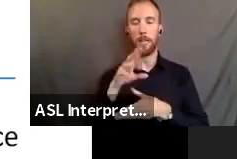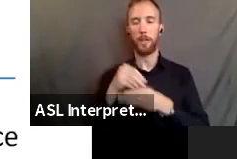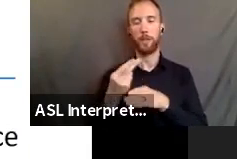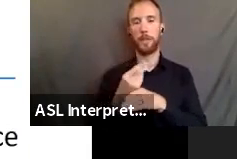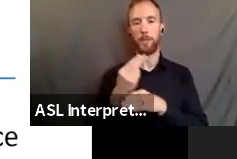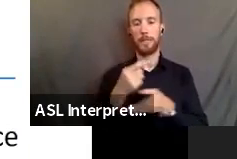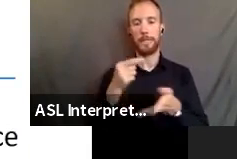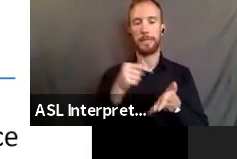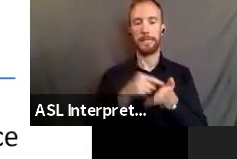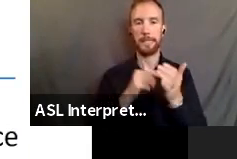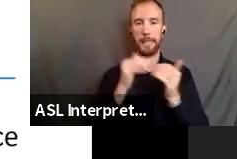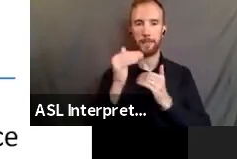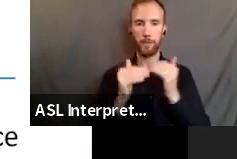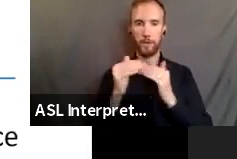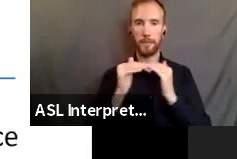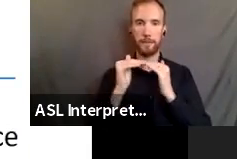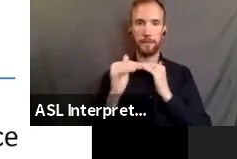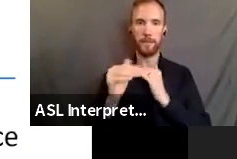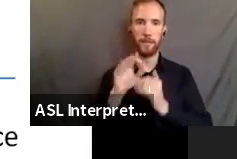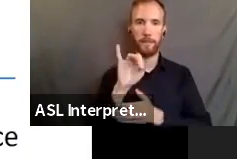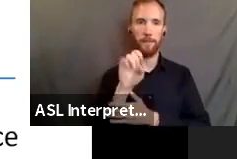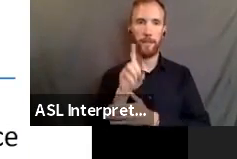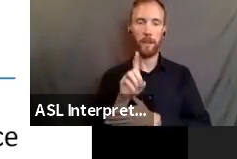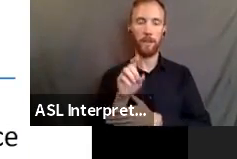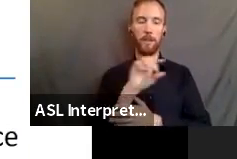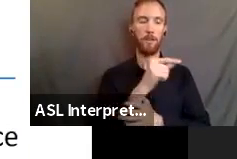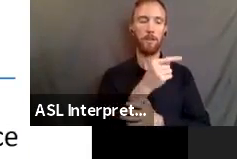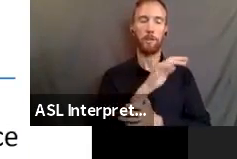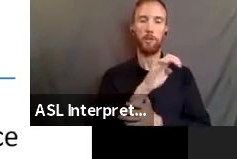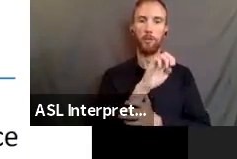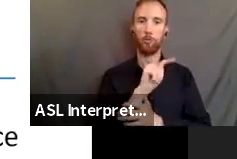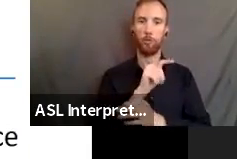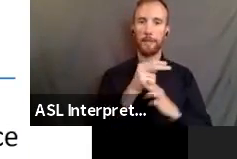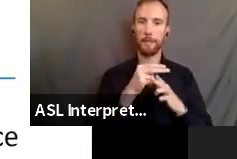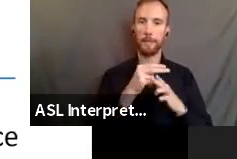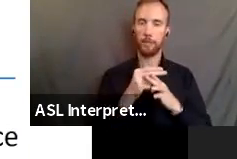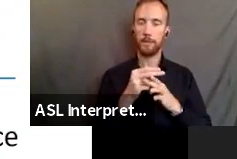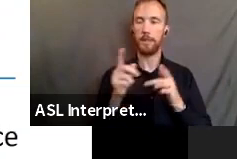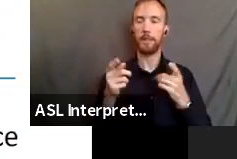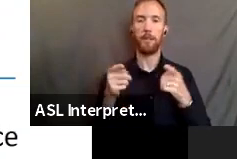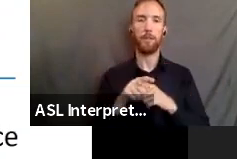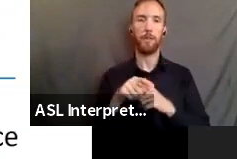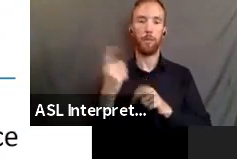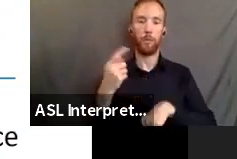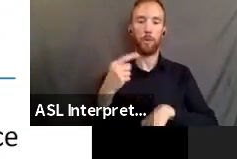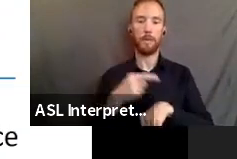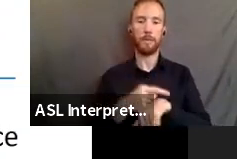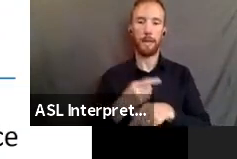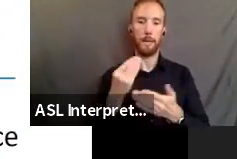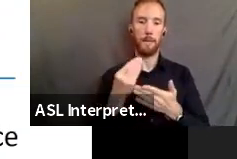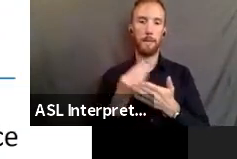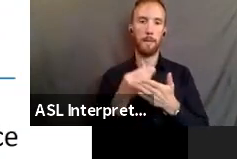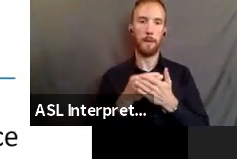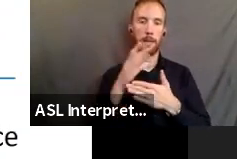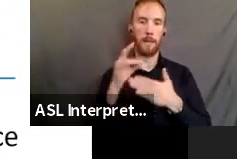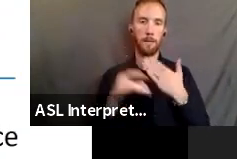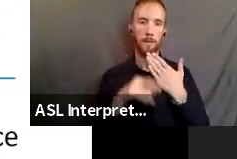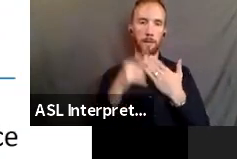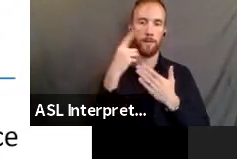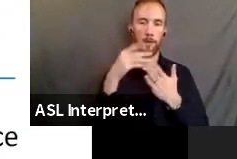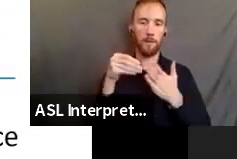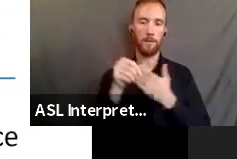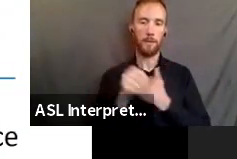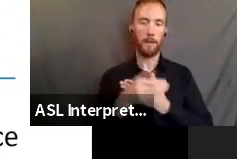stabilization funds grant contingencies and other one-time funding options to cover costs in fy any